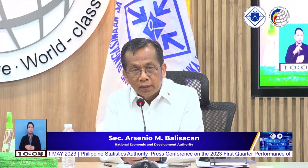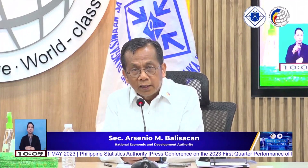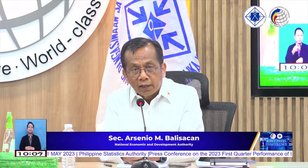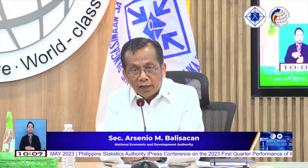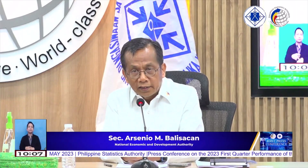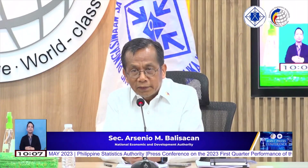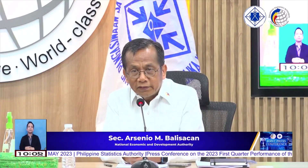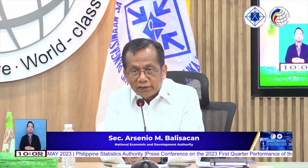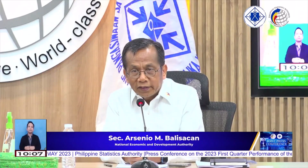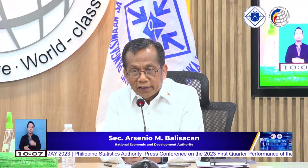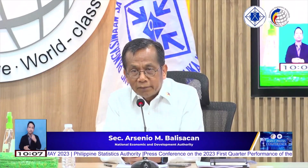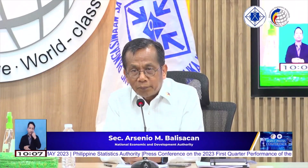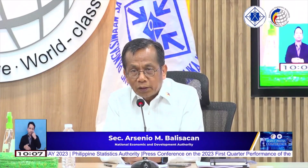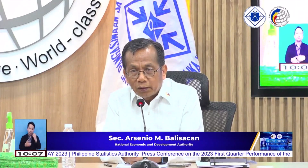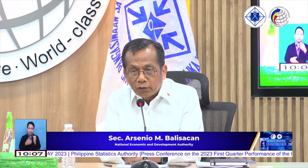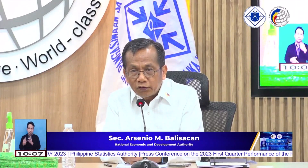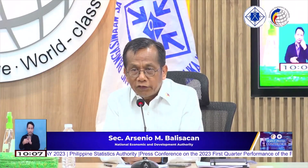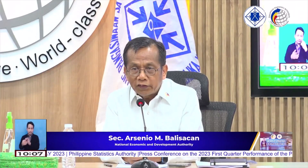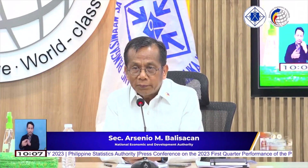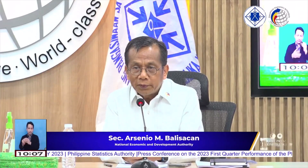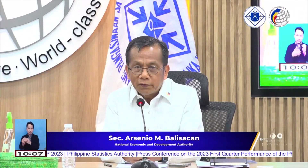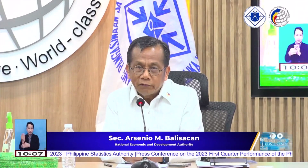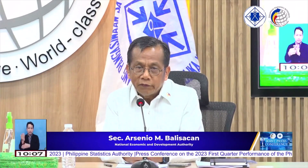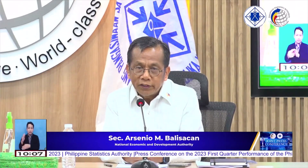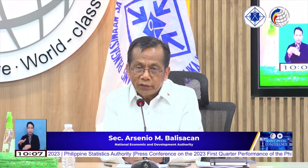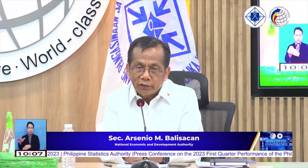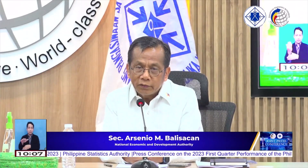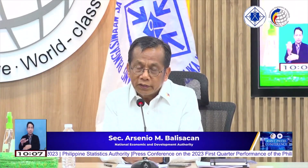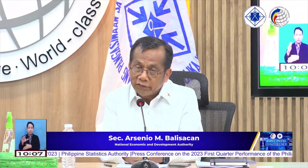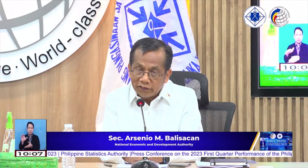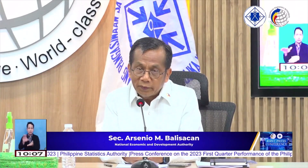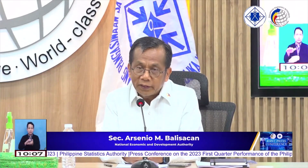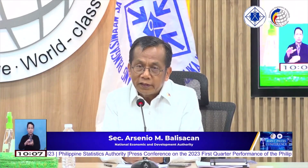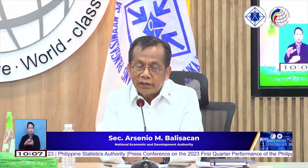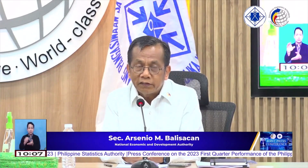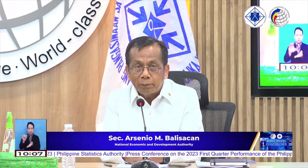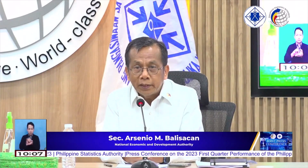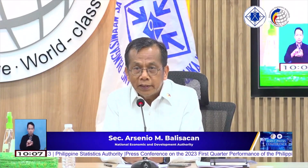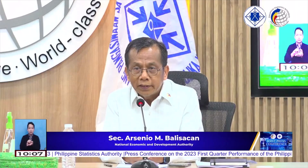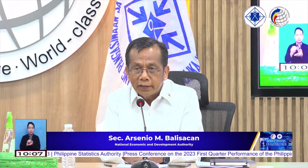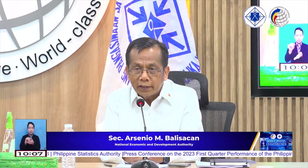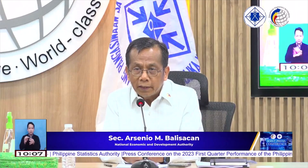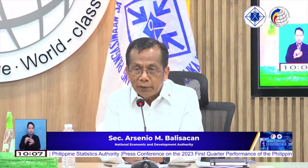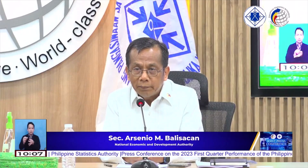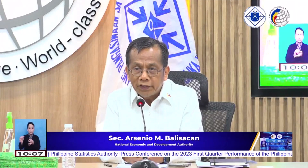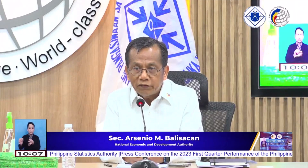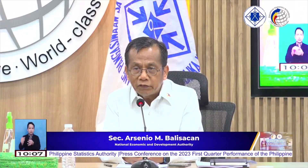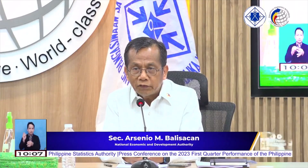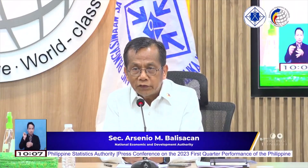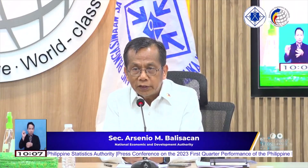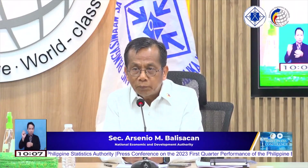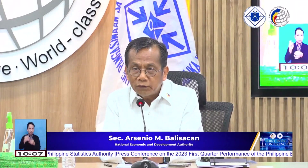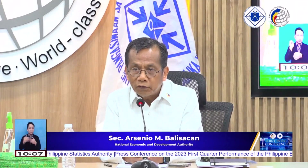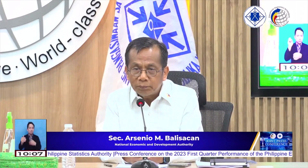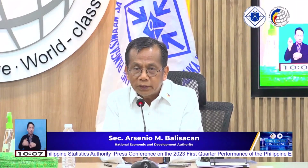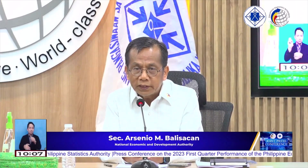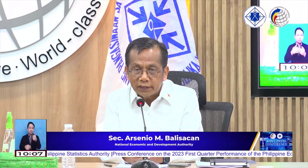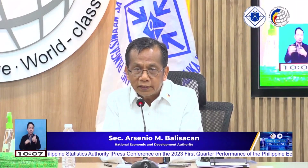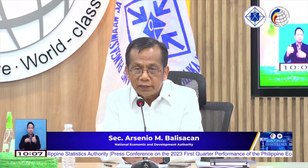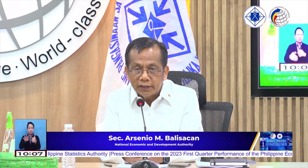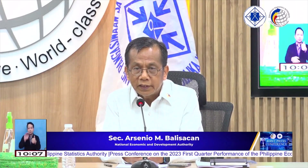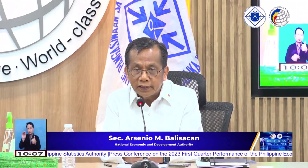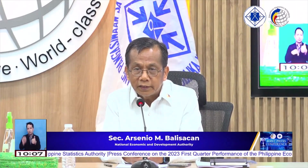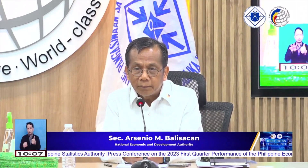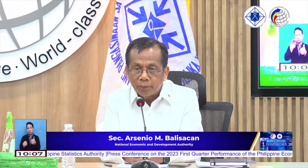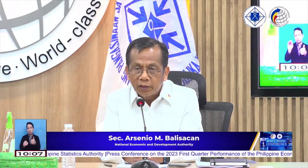On the demand side, gross fixed capital formation or investment expanded at a rapid pace of 10.4%